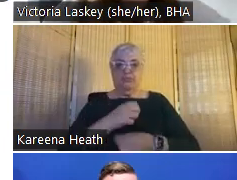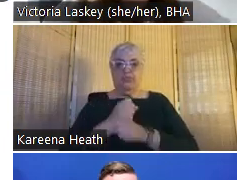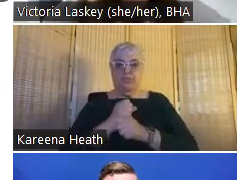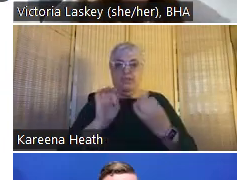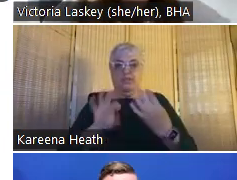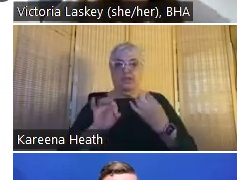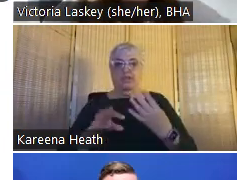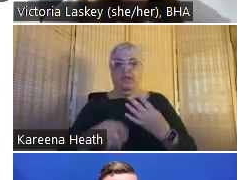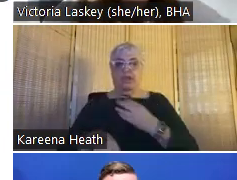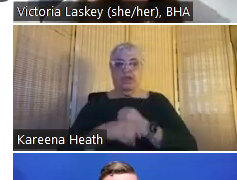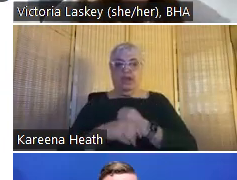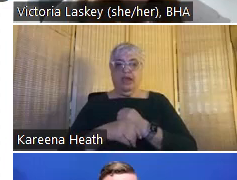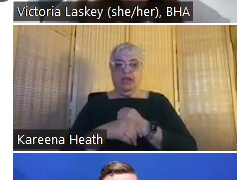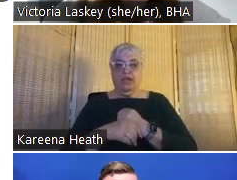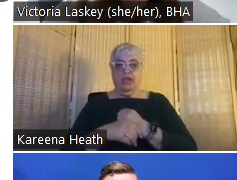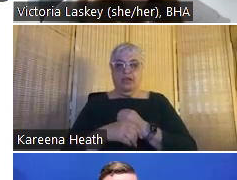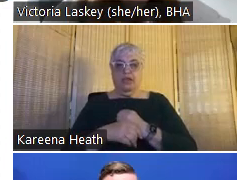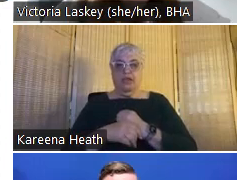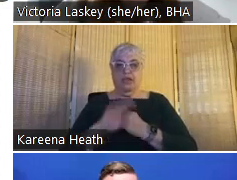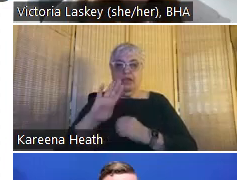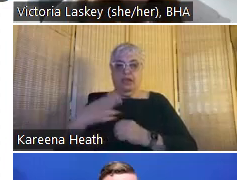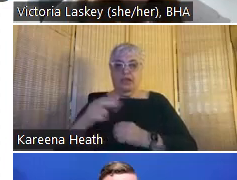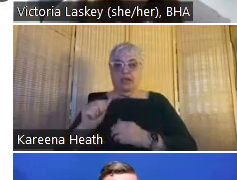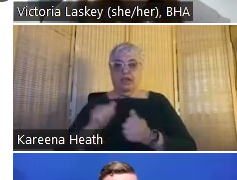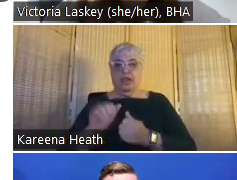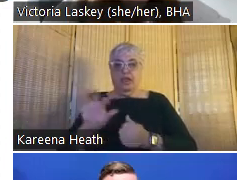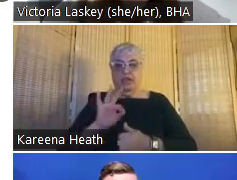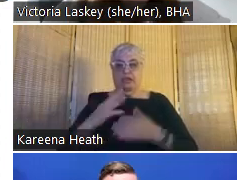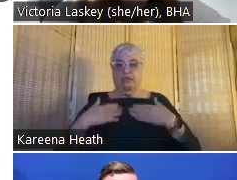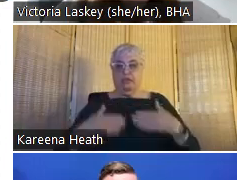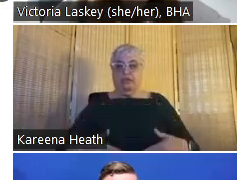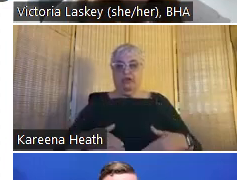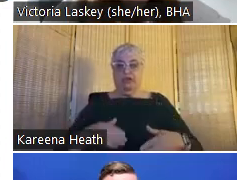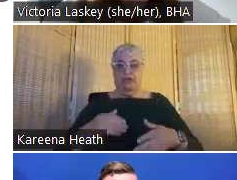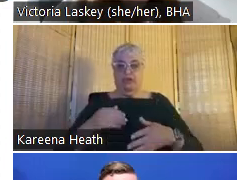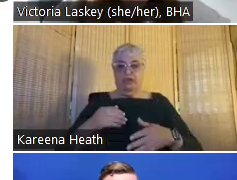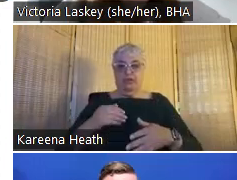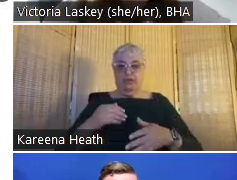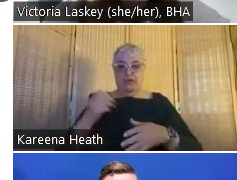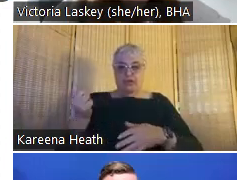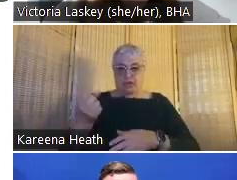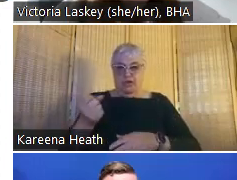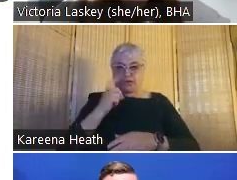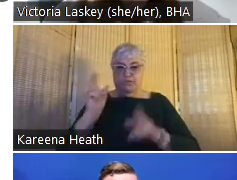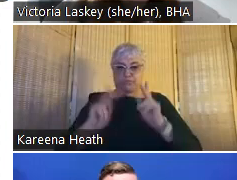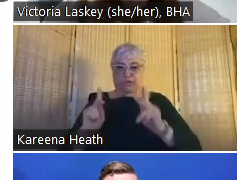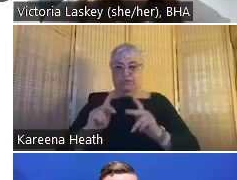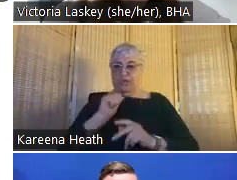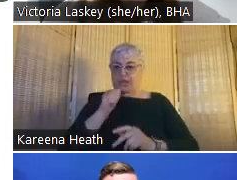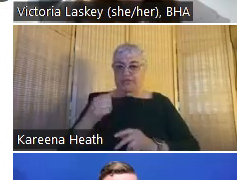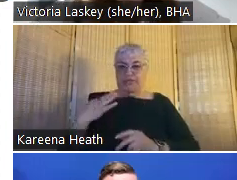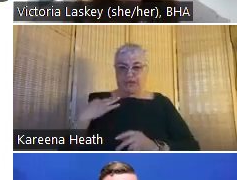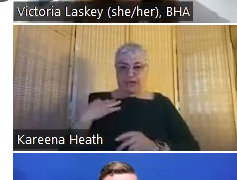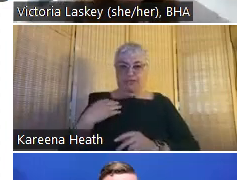that we needed to add clarification that the BHA may delegate physical custody of individuals involuntarily committed